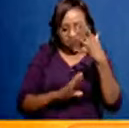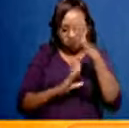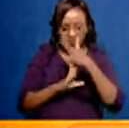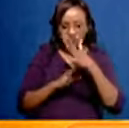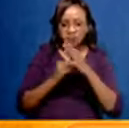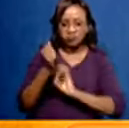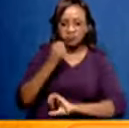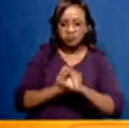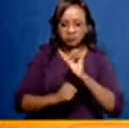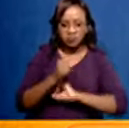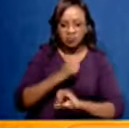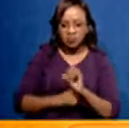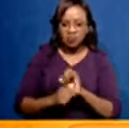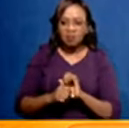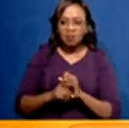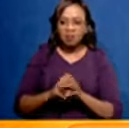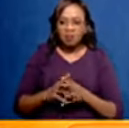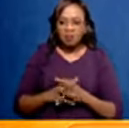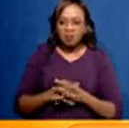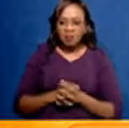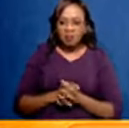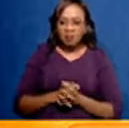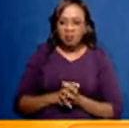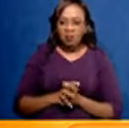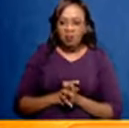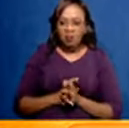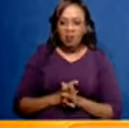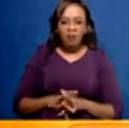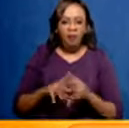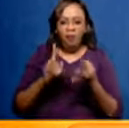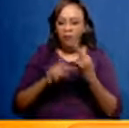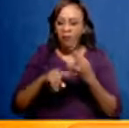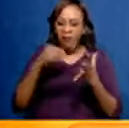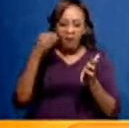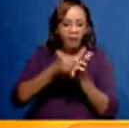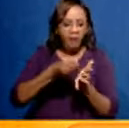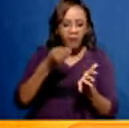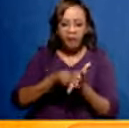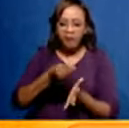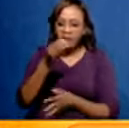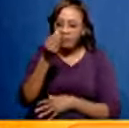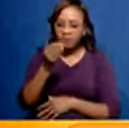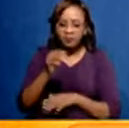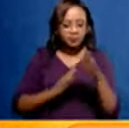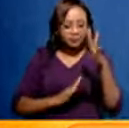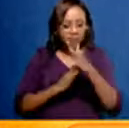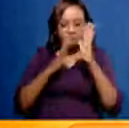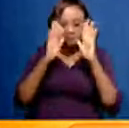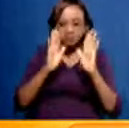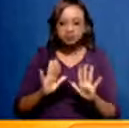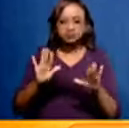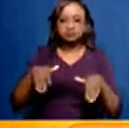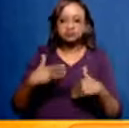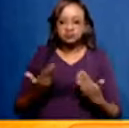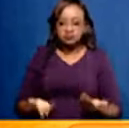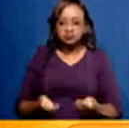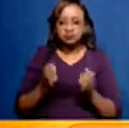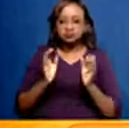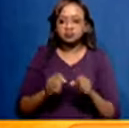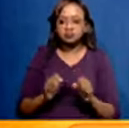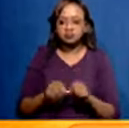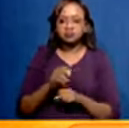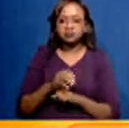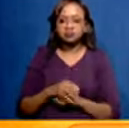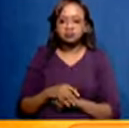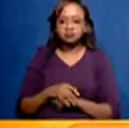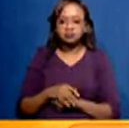results indicators as chancellor are very simple. Finance, finance, finance. How can we diversify finance